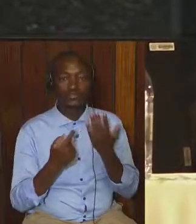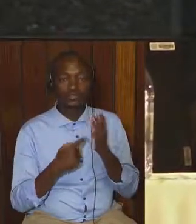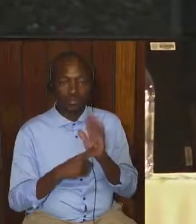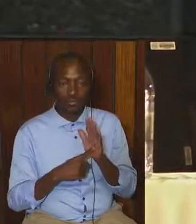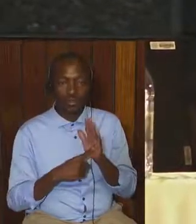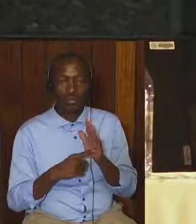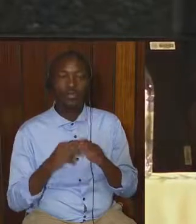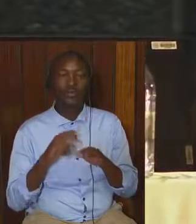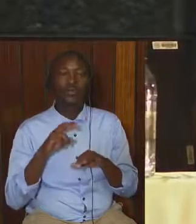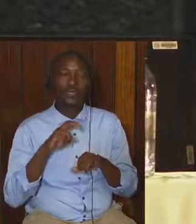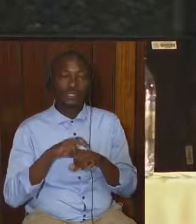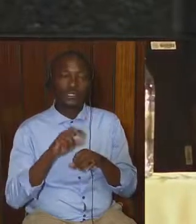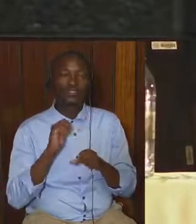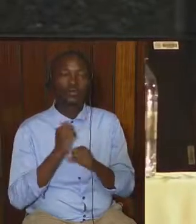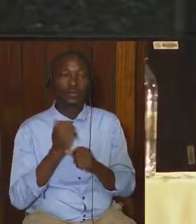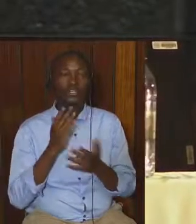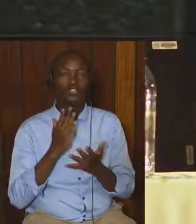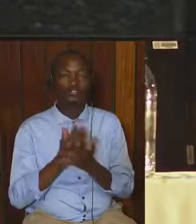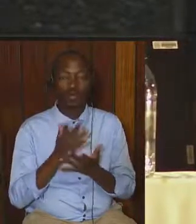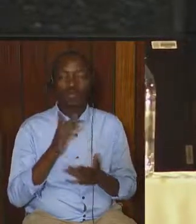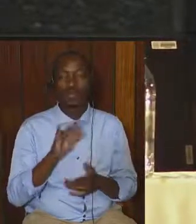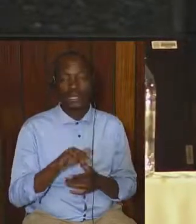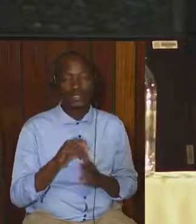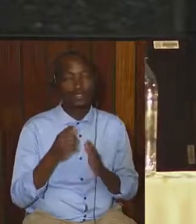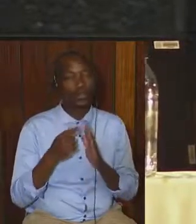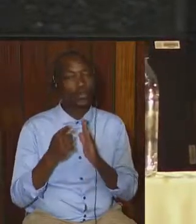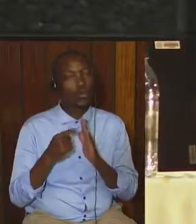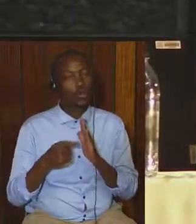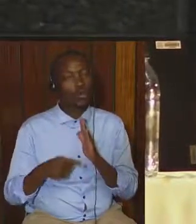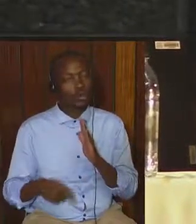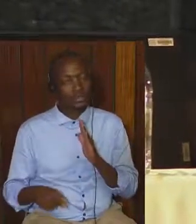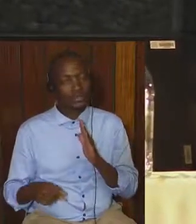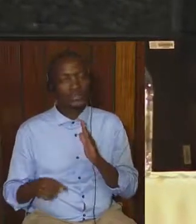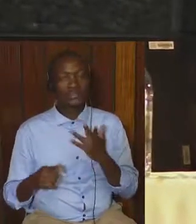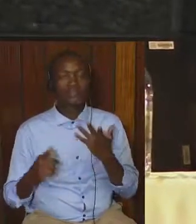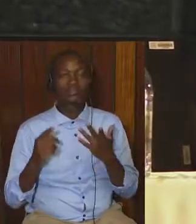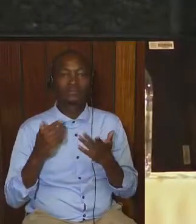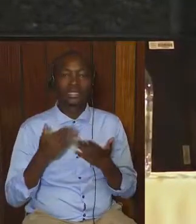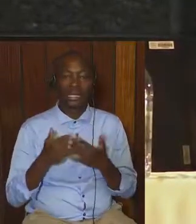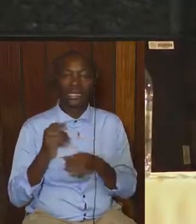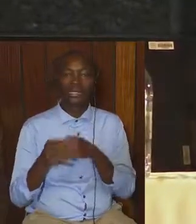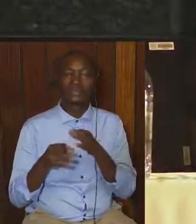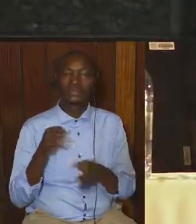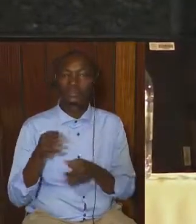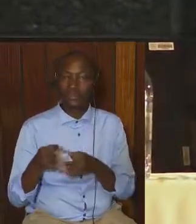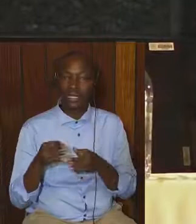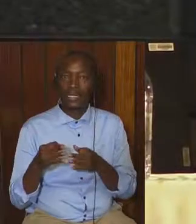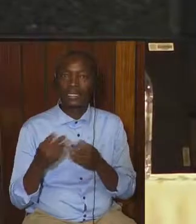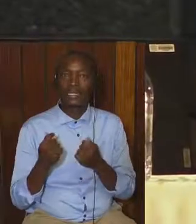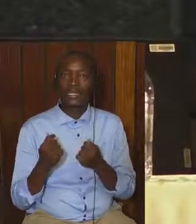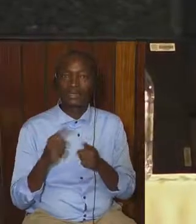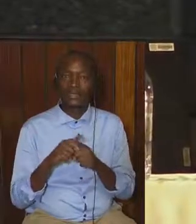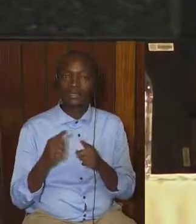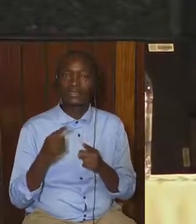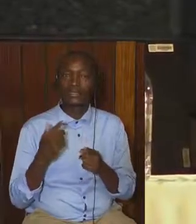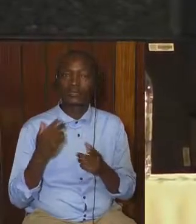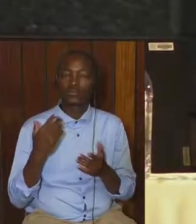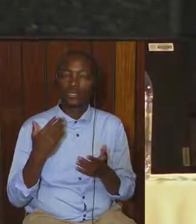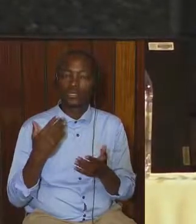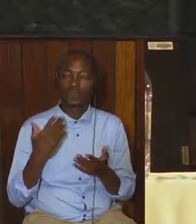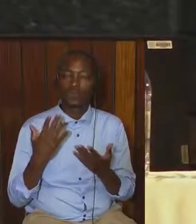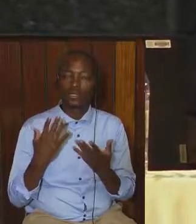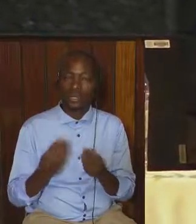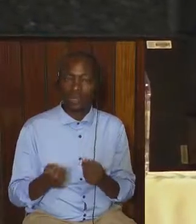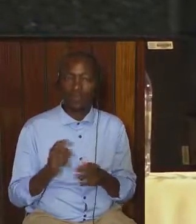that audit trails and we can explain the expenses that we're going to incur for the same